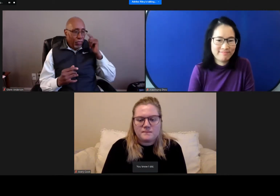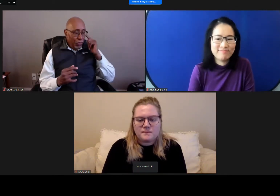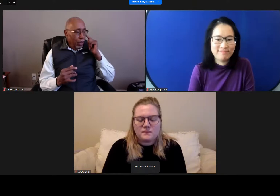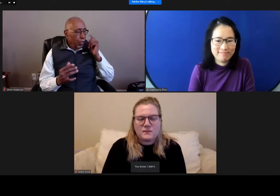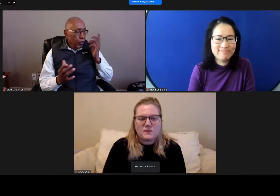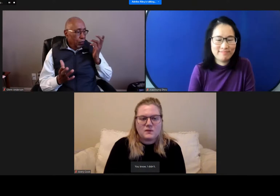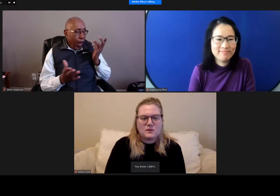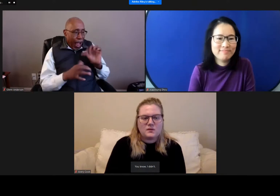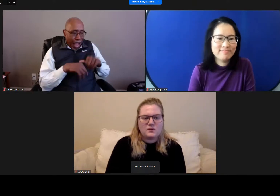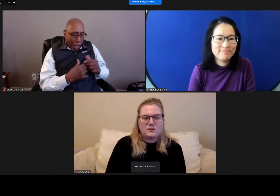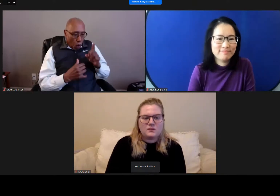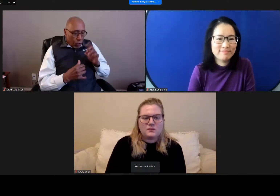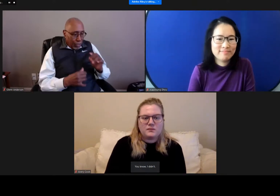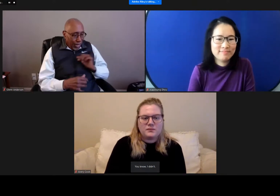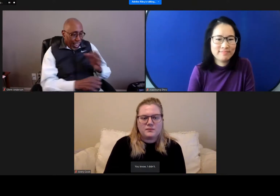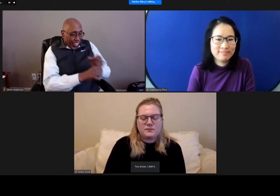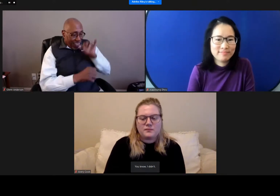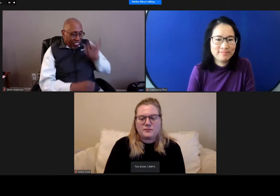didn't,